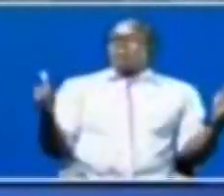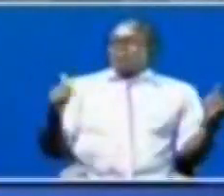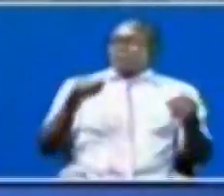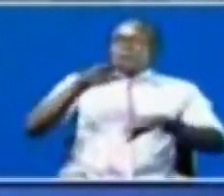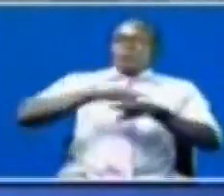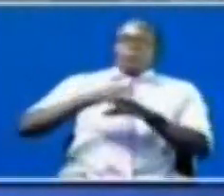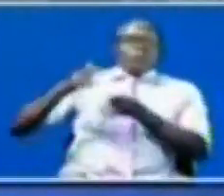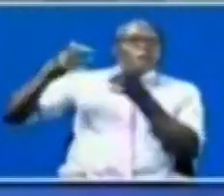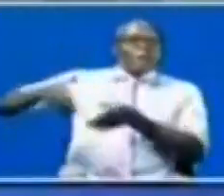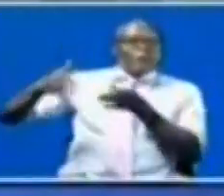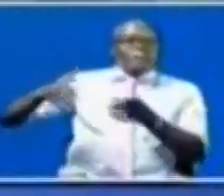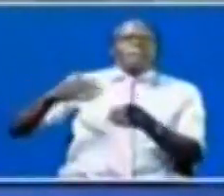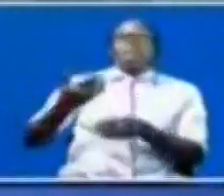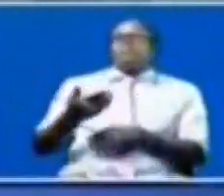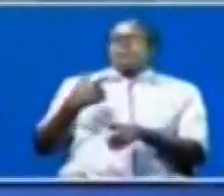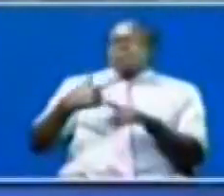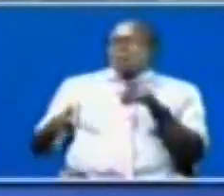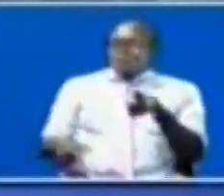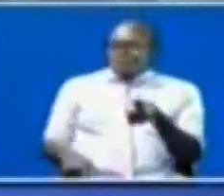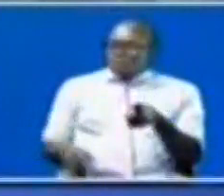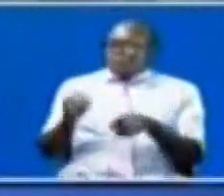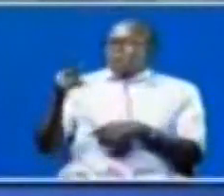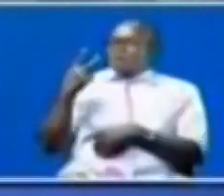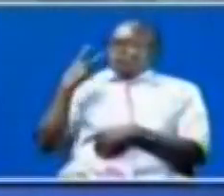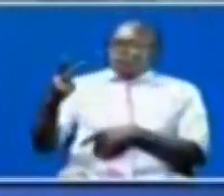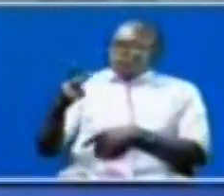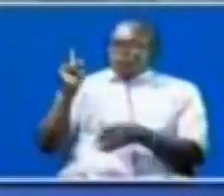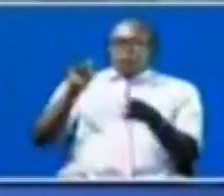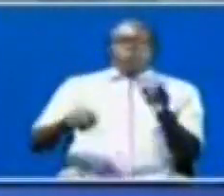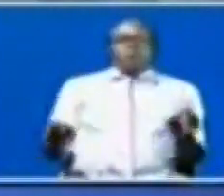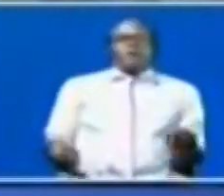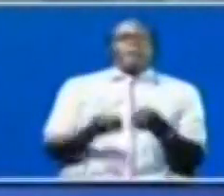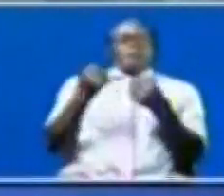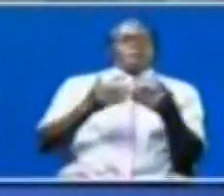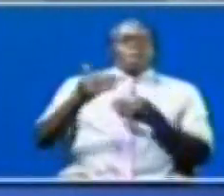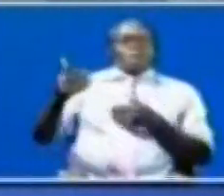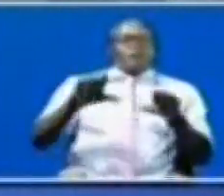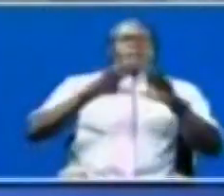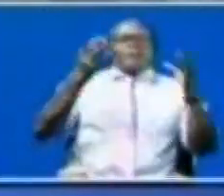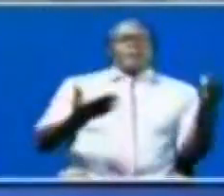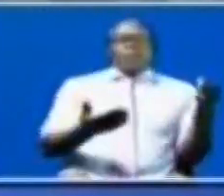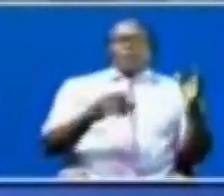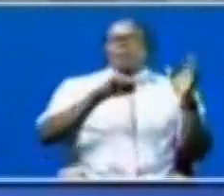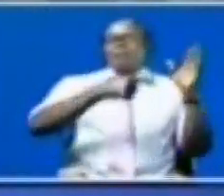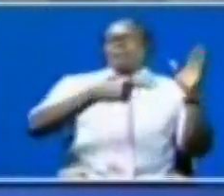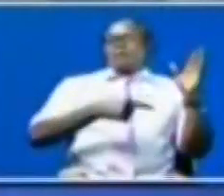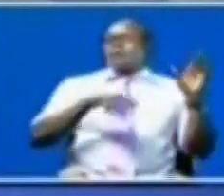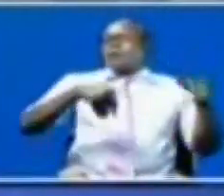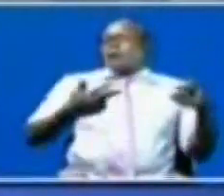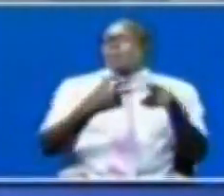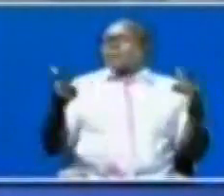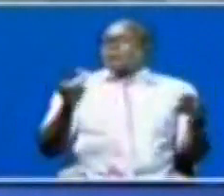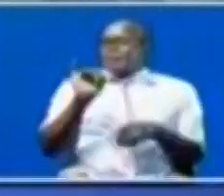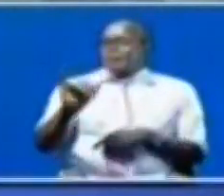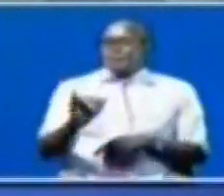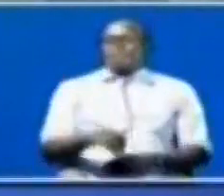rugby. Of course, unfortunately, if you look at the Reaper Charge and you look at the World Series, how it has started,